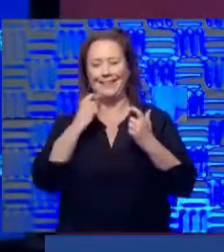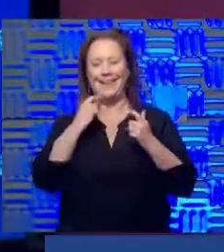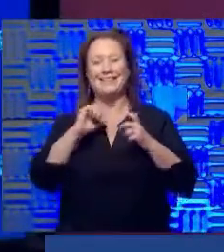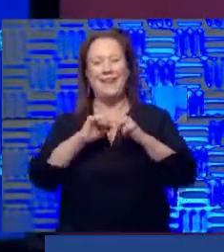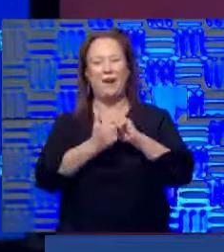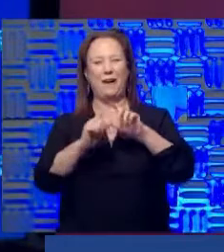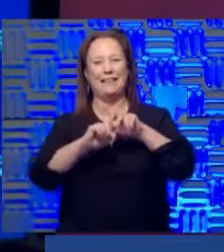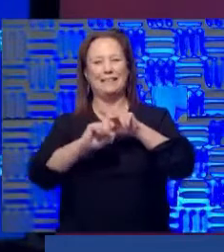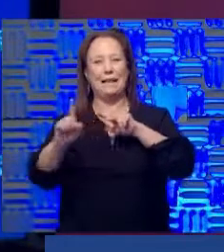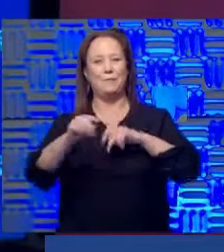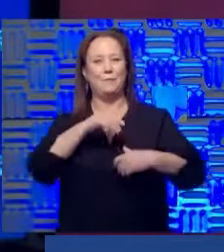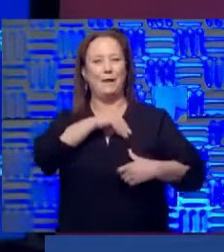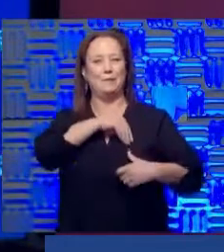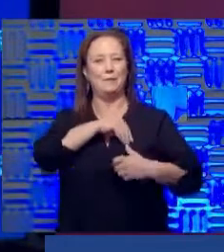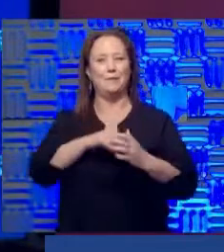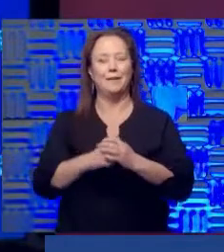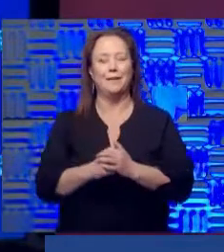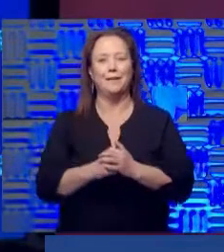it.